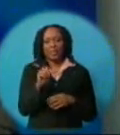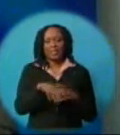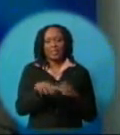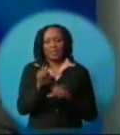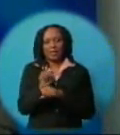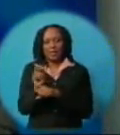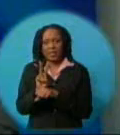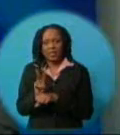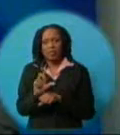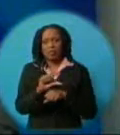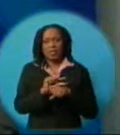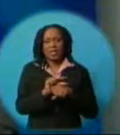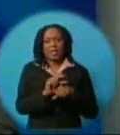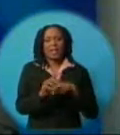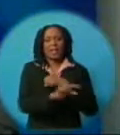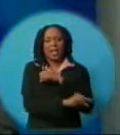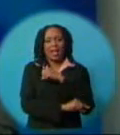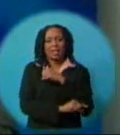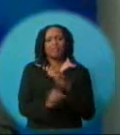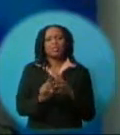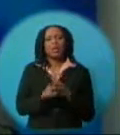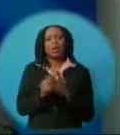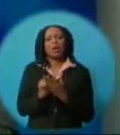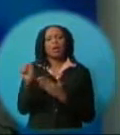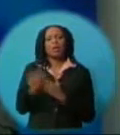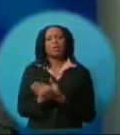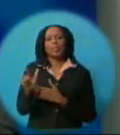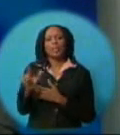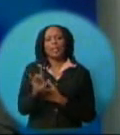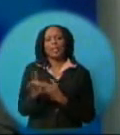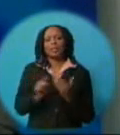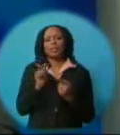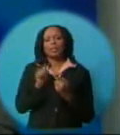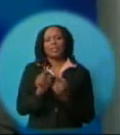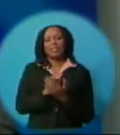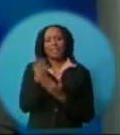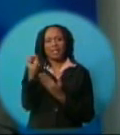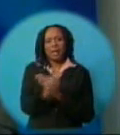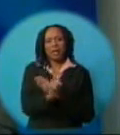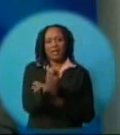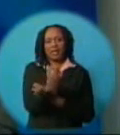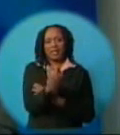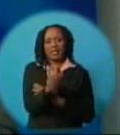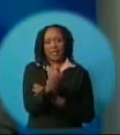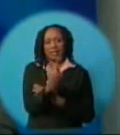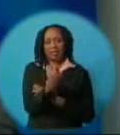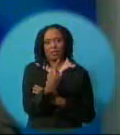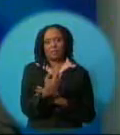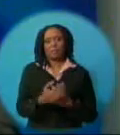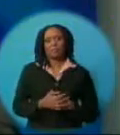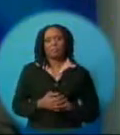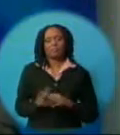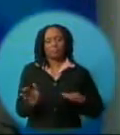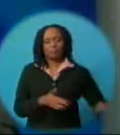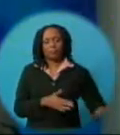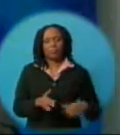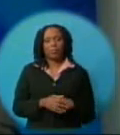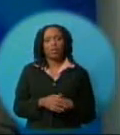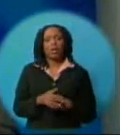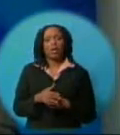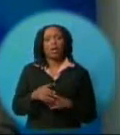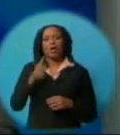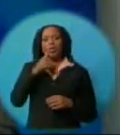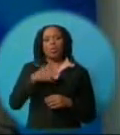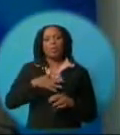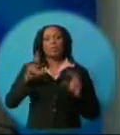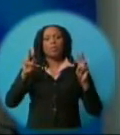Vincent, Grenada, and Guyana, starting August 28th and running until September 11th. Switching sports, the